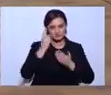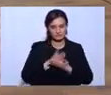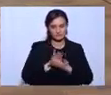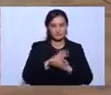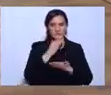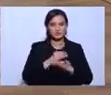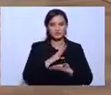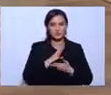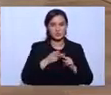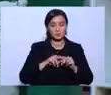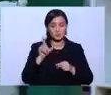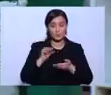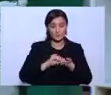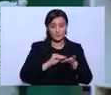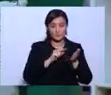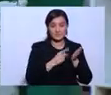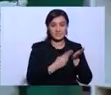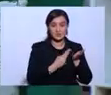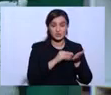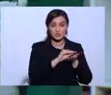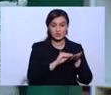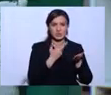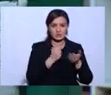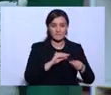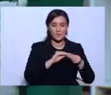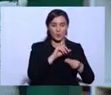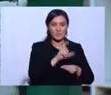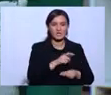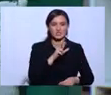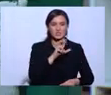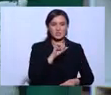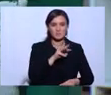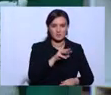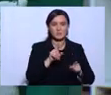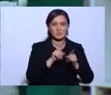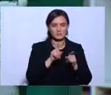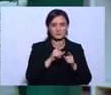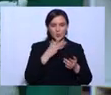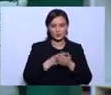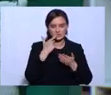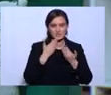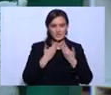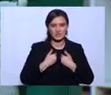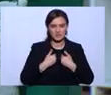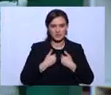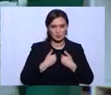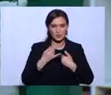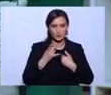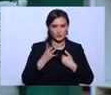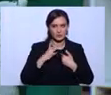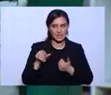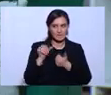way Huckleberry Finn has this inner conflict, because there's points in the book where, yes, he's friends with Jim, but he also